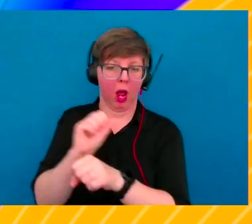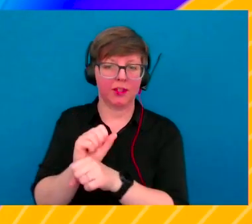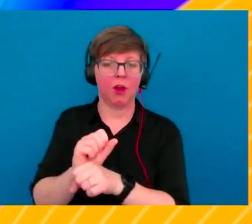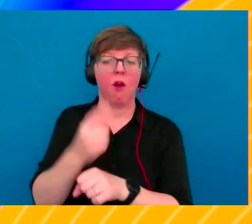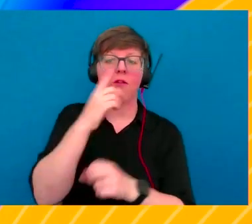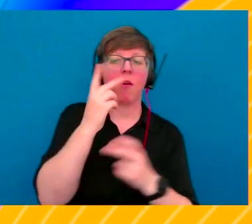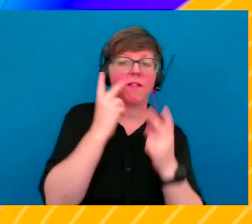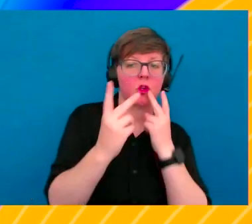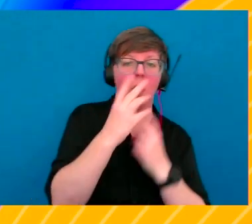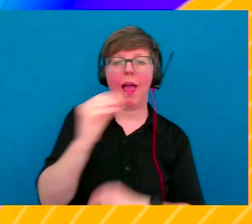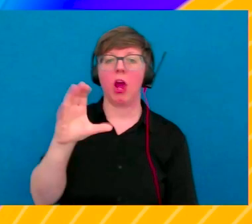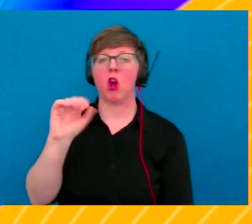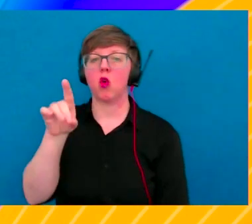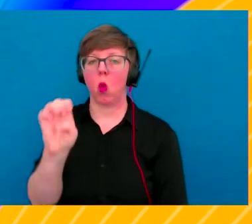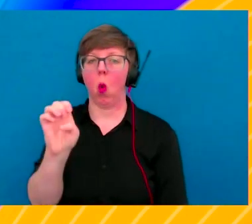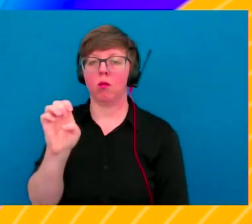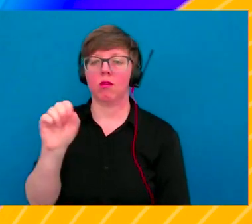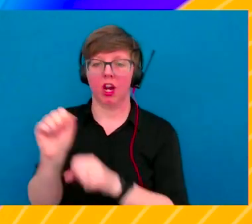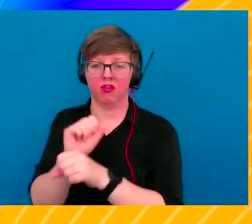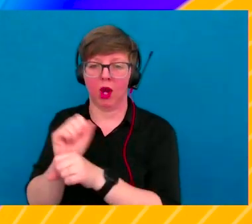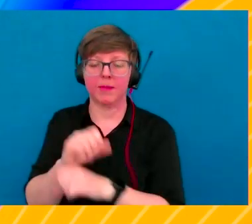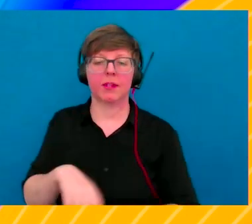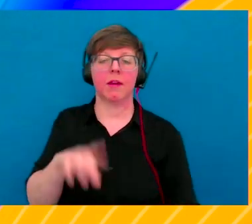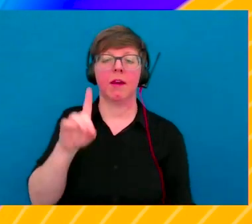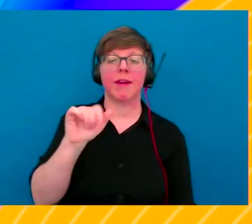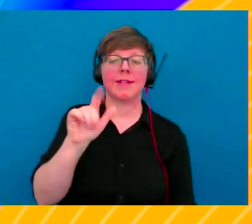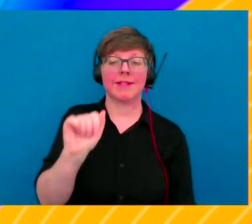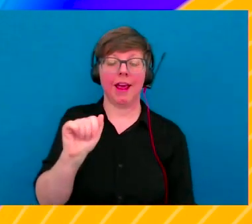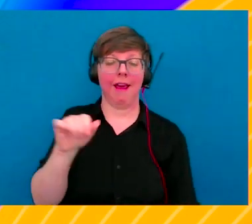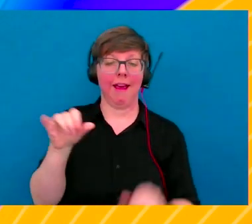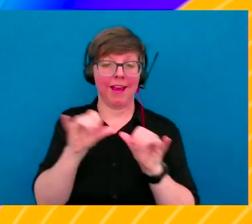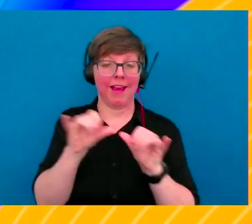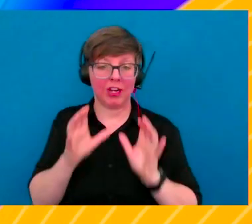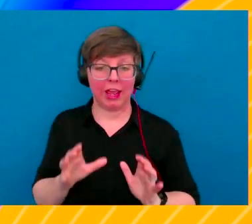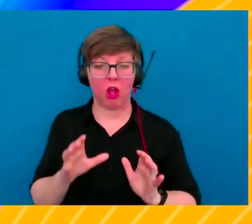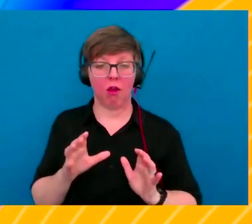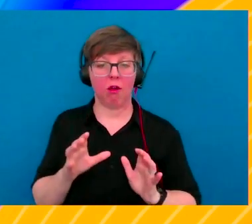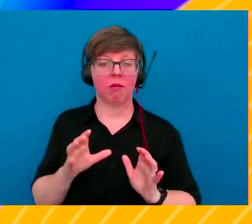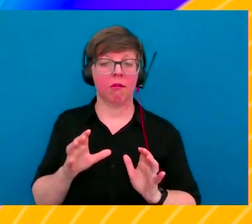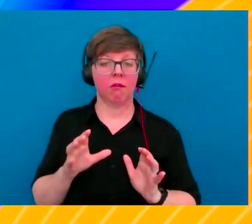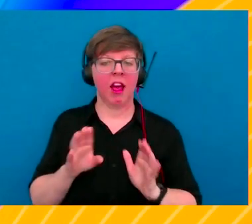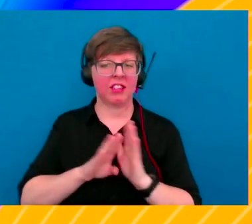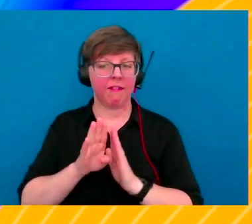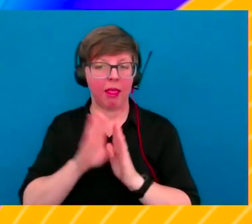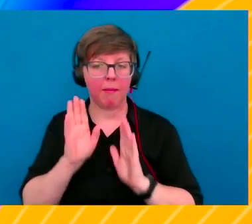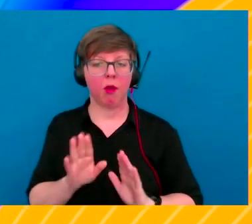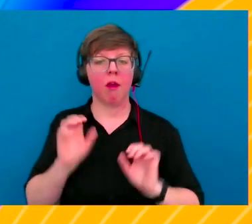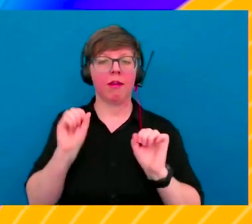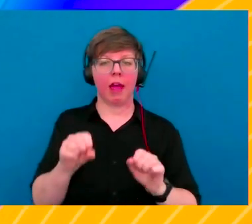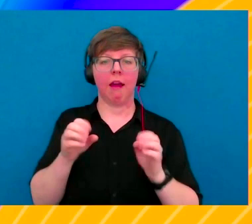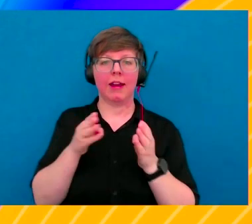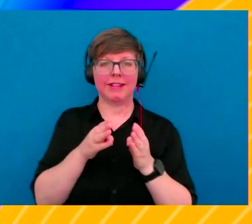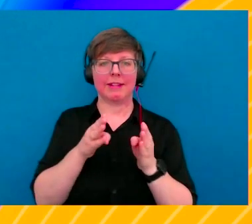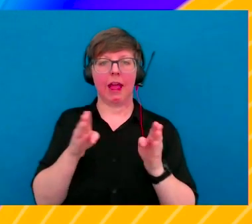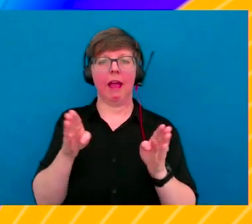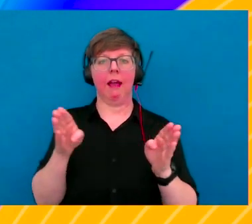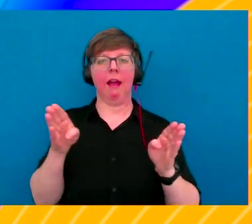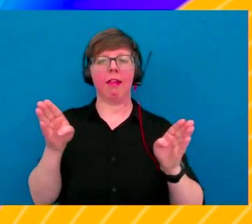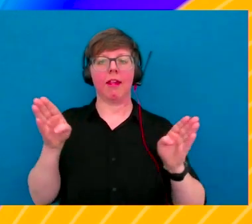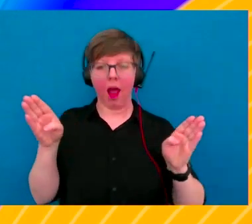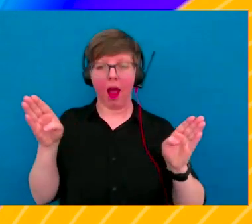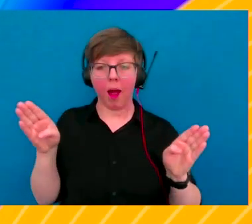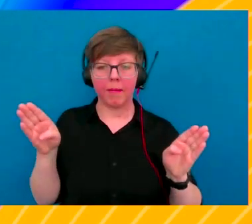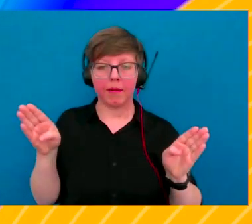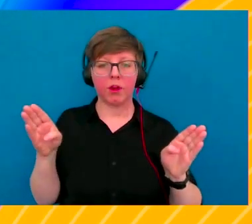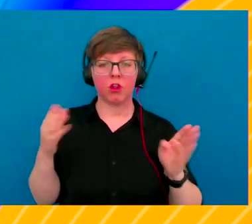data engineer or an ETL developer can take the recipe, scale it up to process petabytes of data, and also they get a